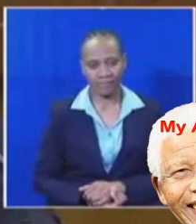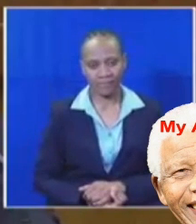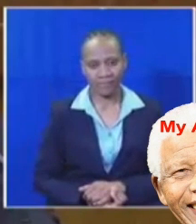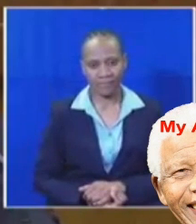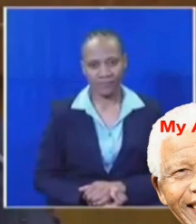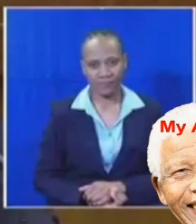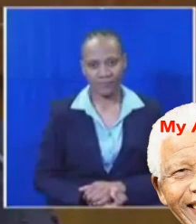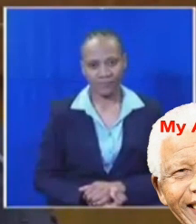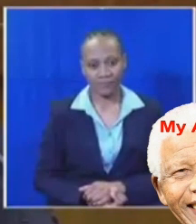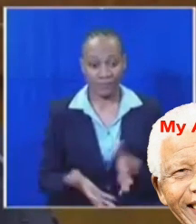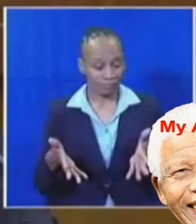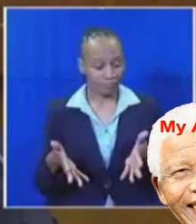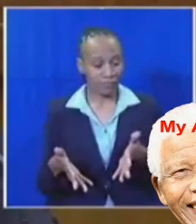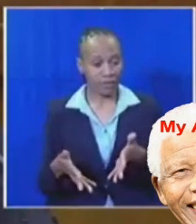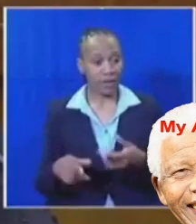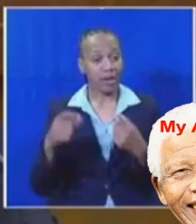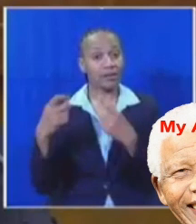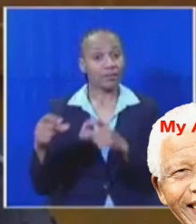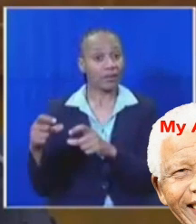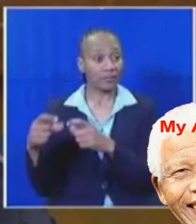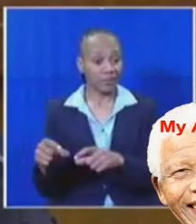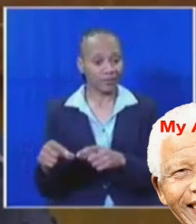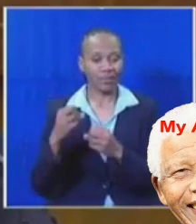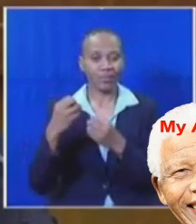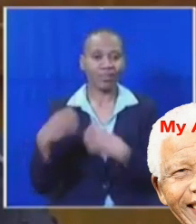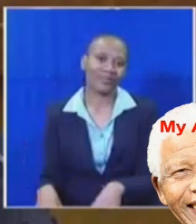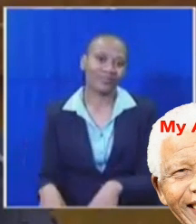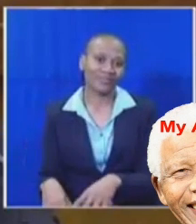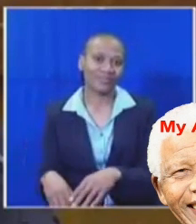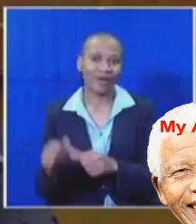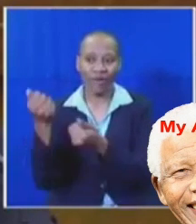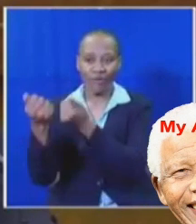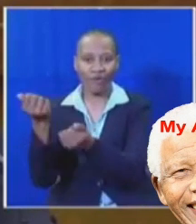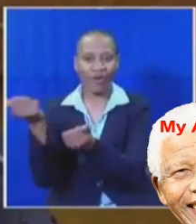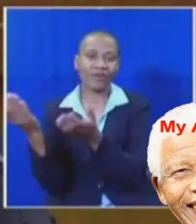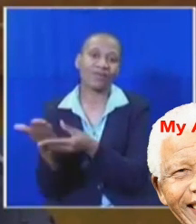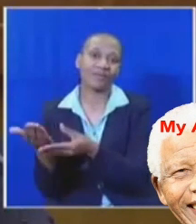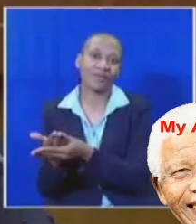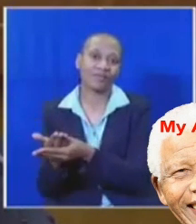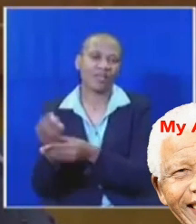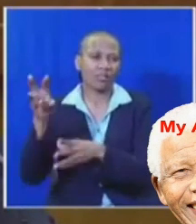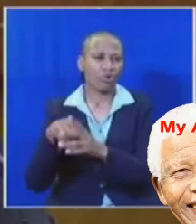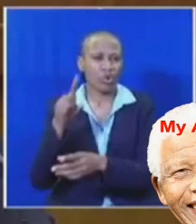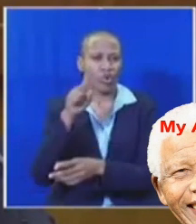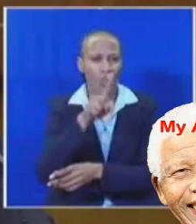Recently, the city of Cape Town has lost a court case involving